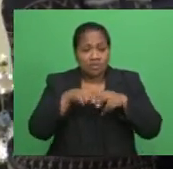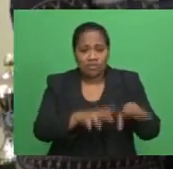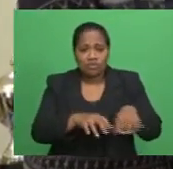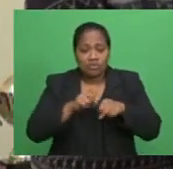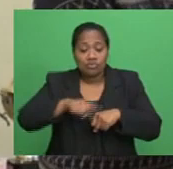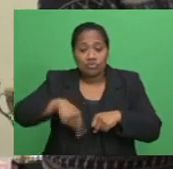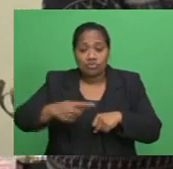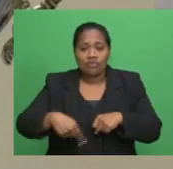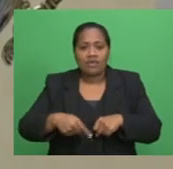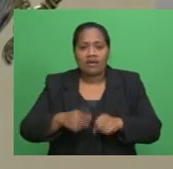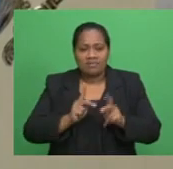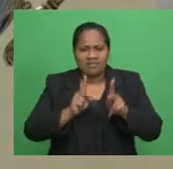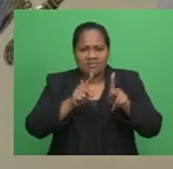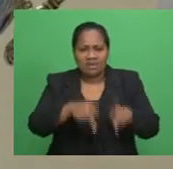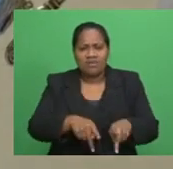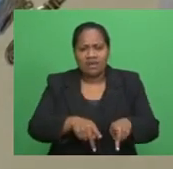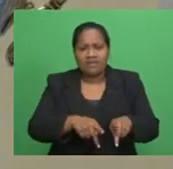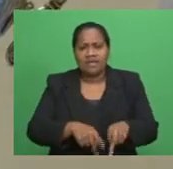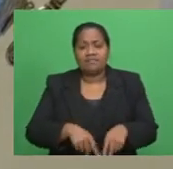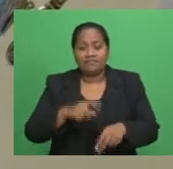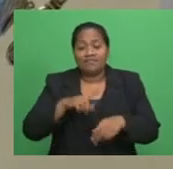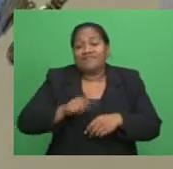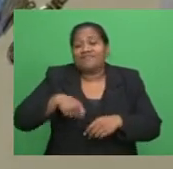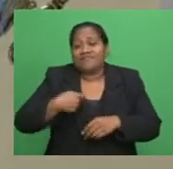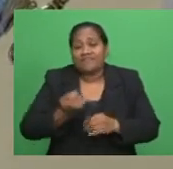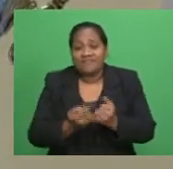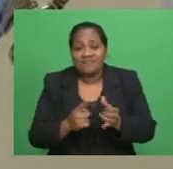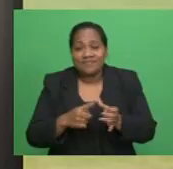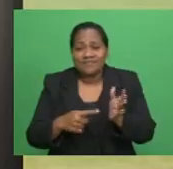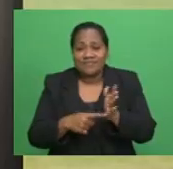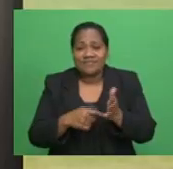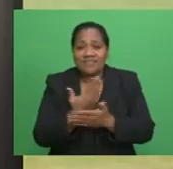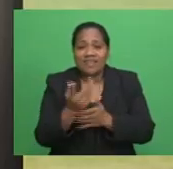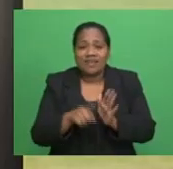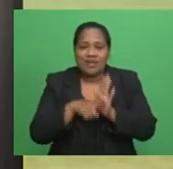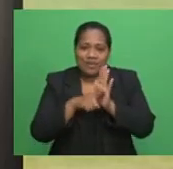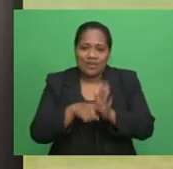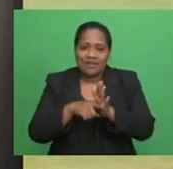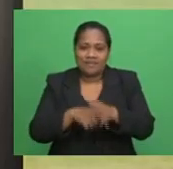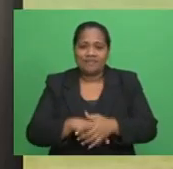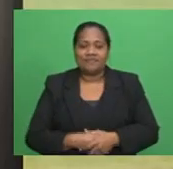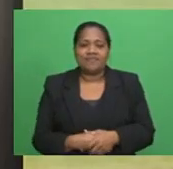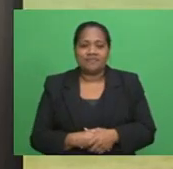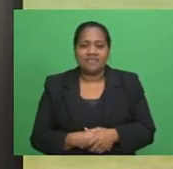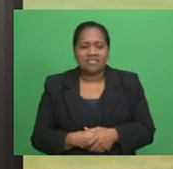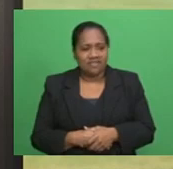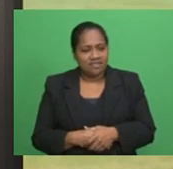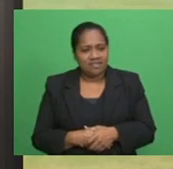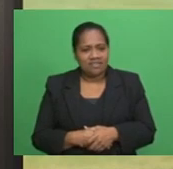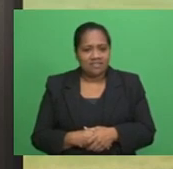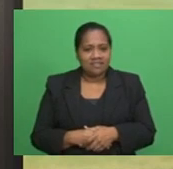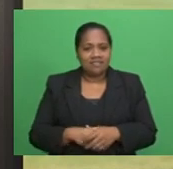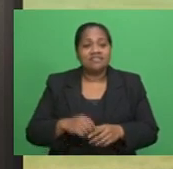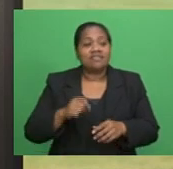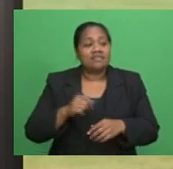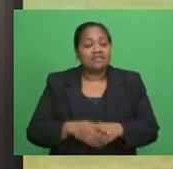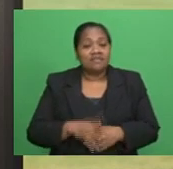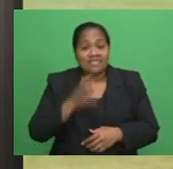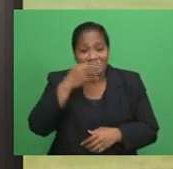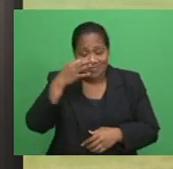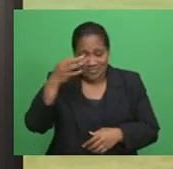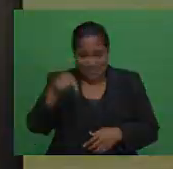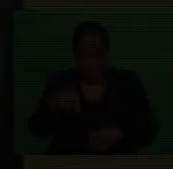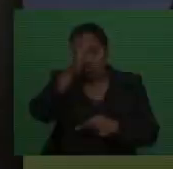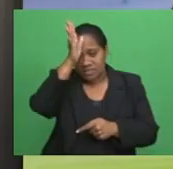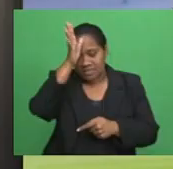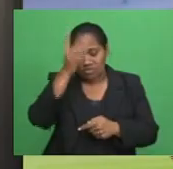next Saturday. Karlini Tavi, FBC Sports. Fijian winger Semi Valime is set to make his NRL